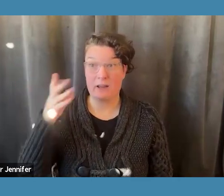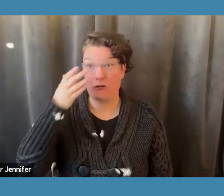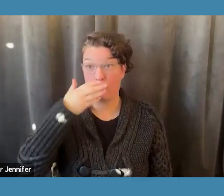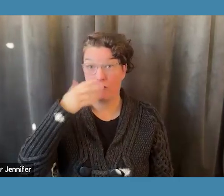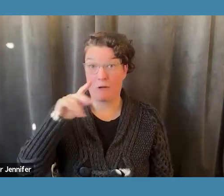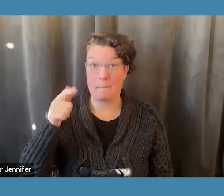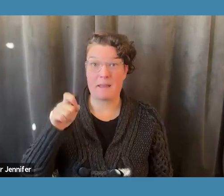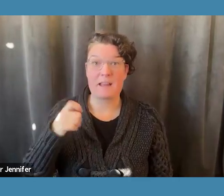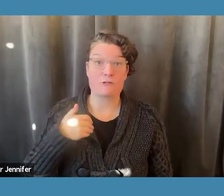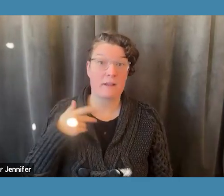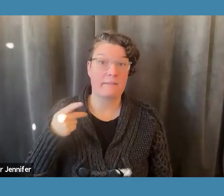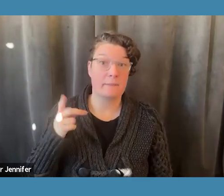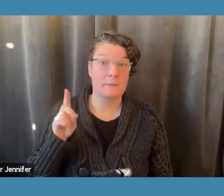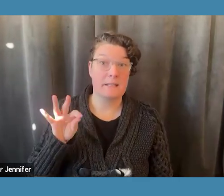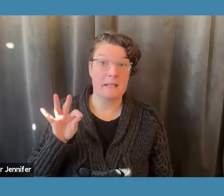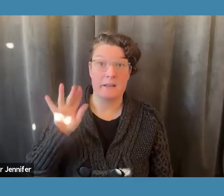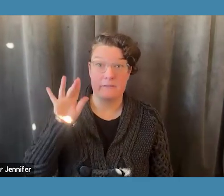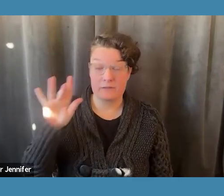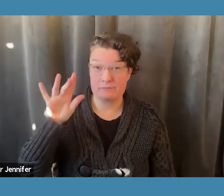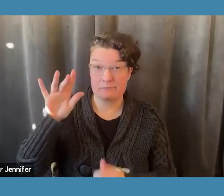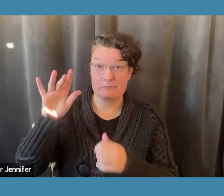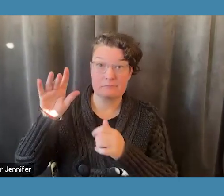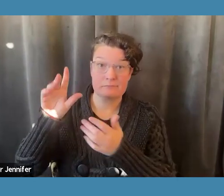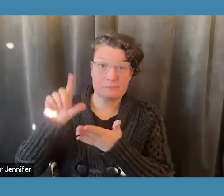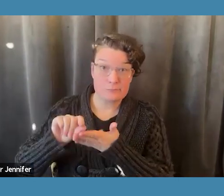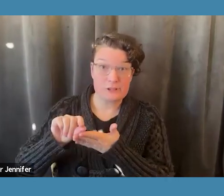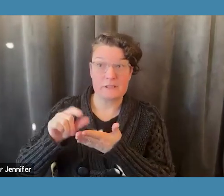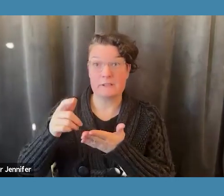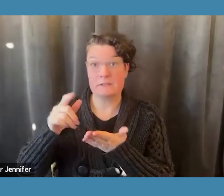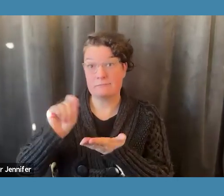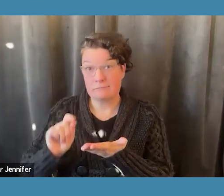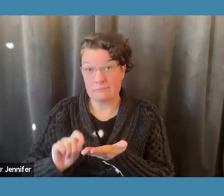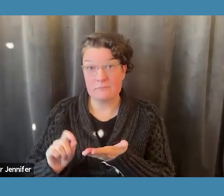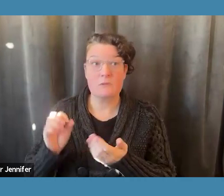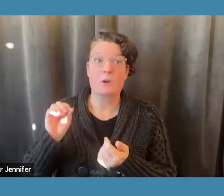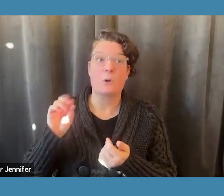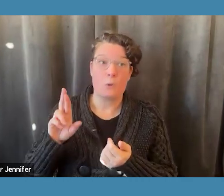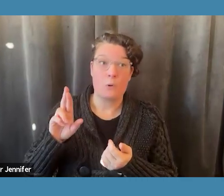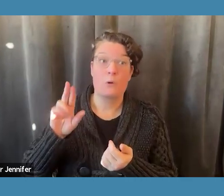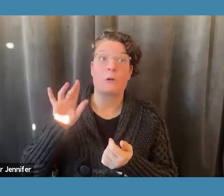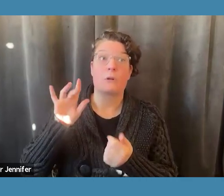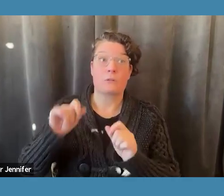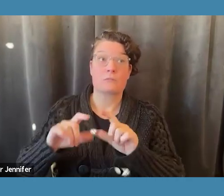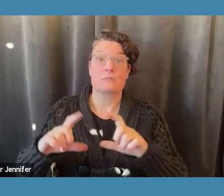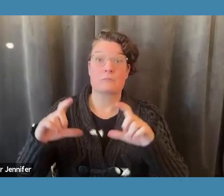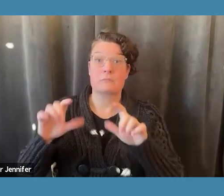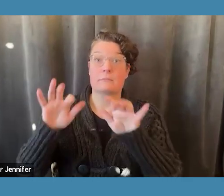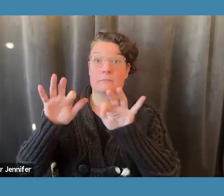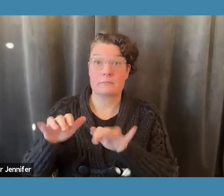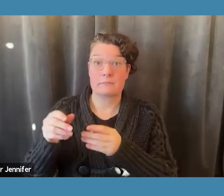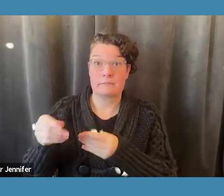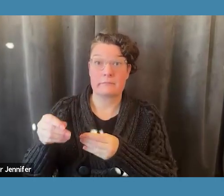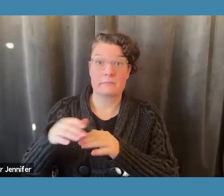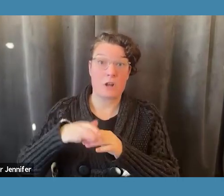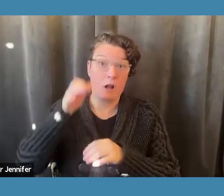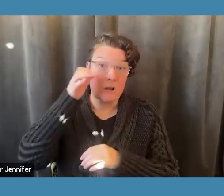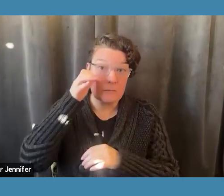PDF that you can open, print, fill it out by hand, or open, fill it out on your computer, and then